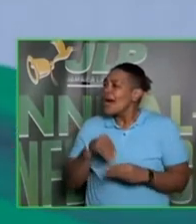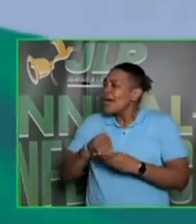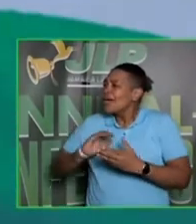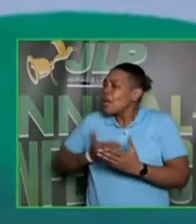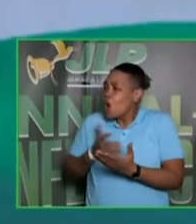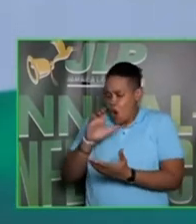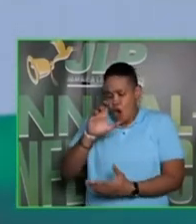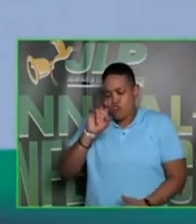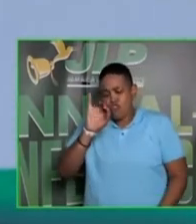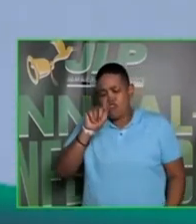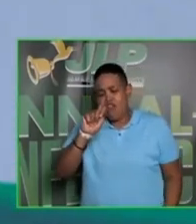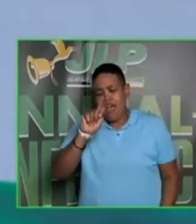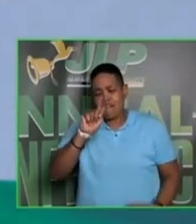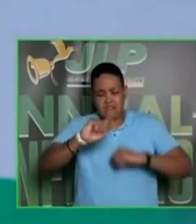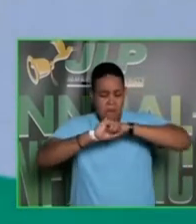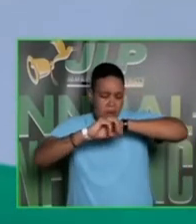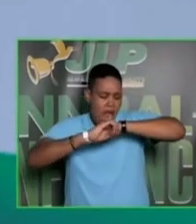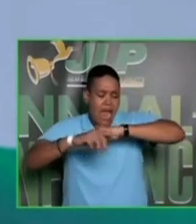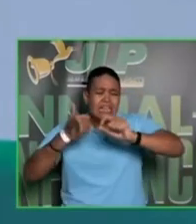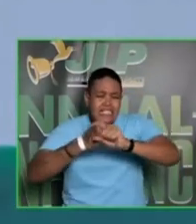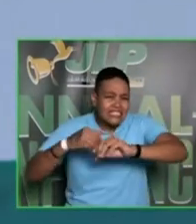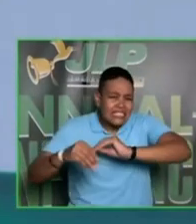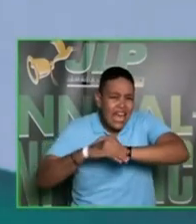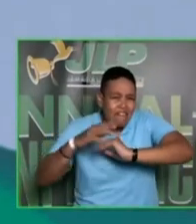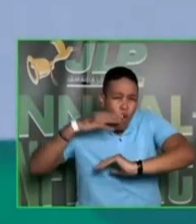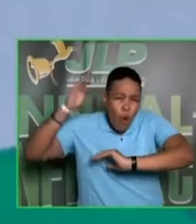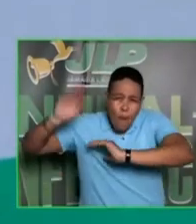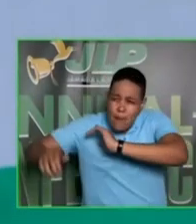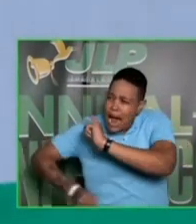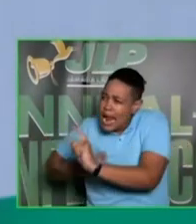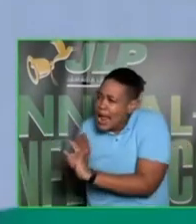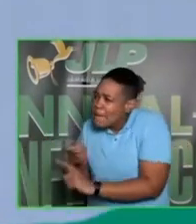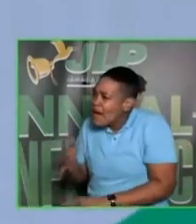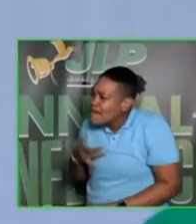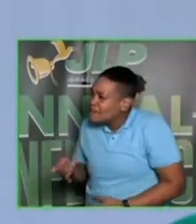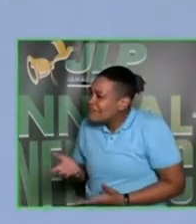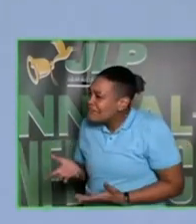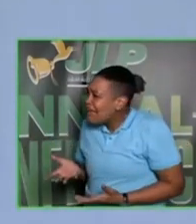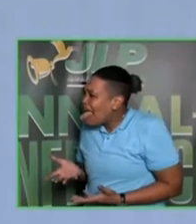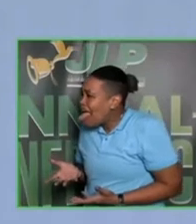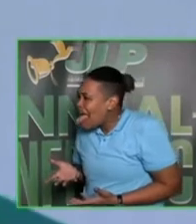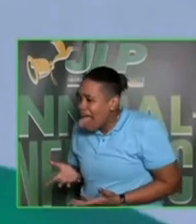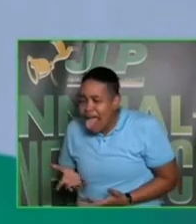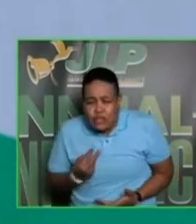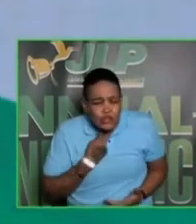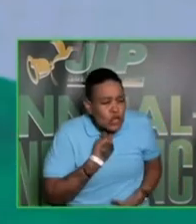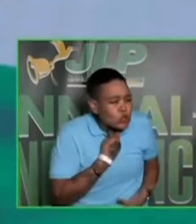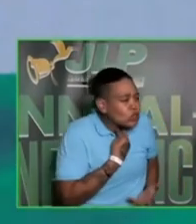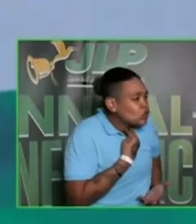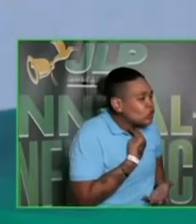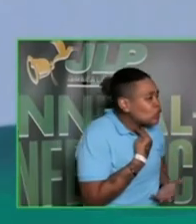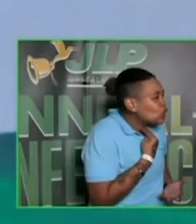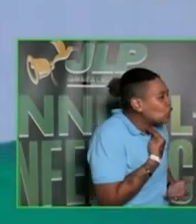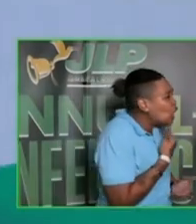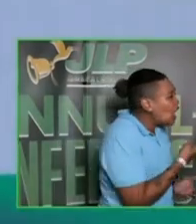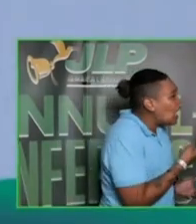craft markets and who were badly affected by the fall off in cruise ship